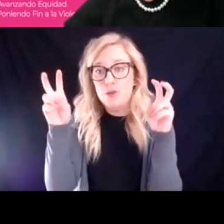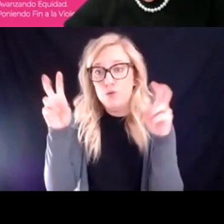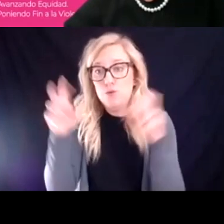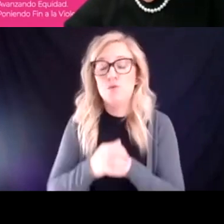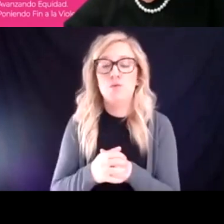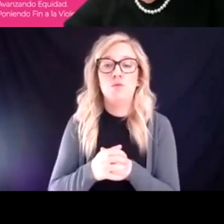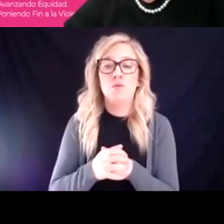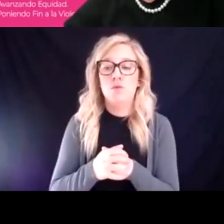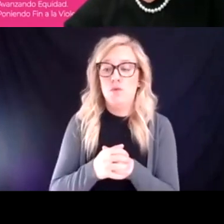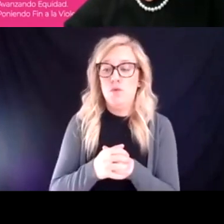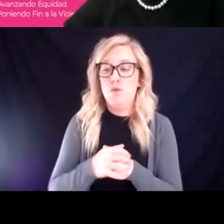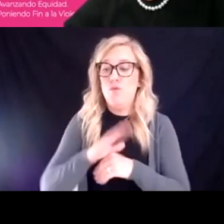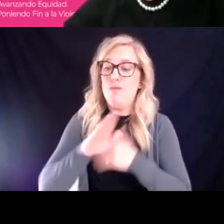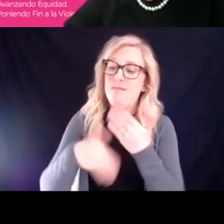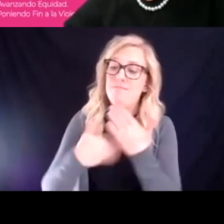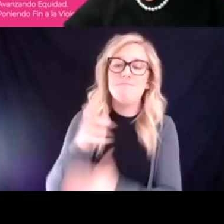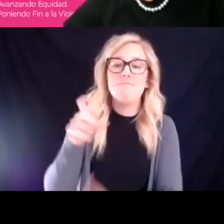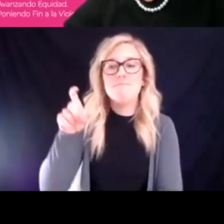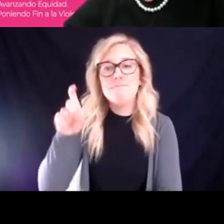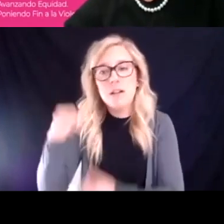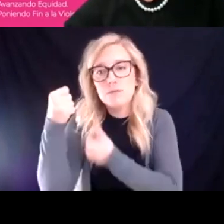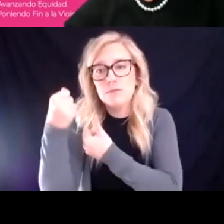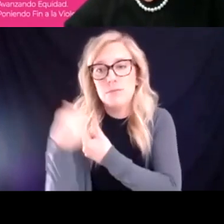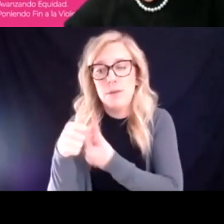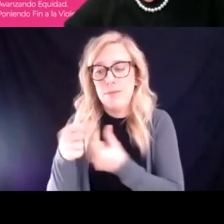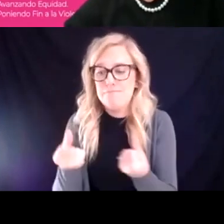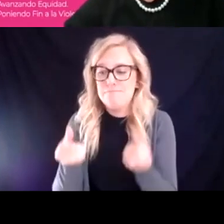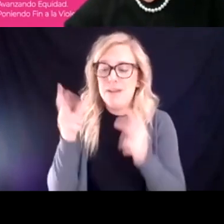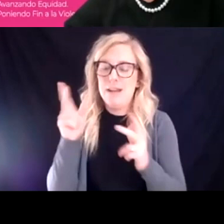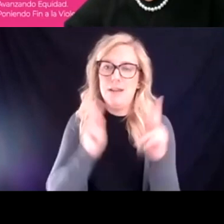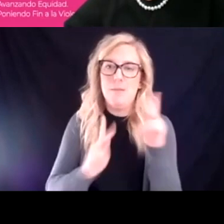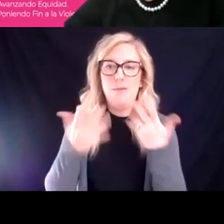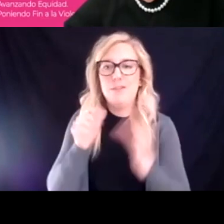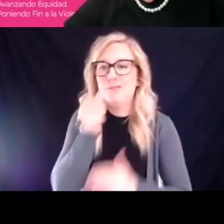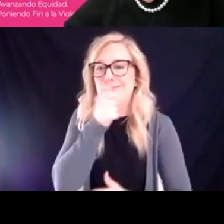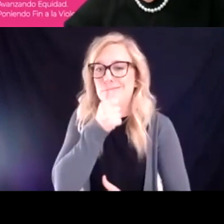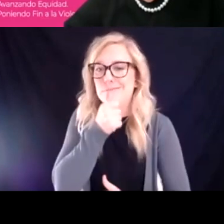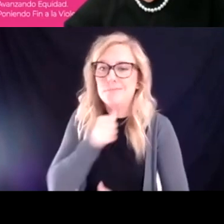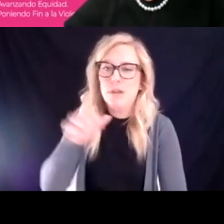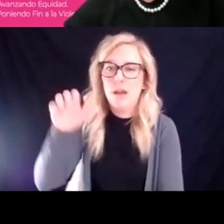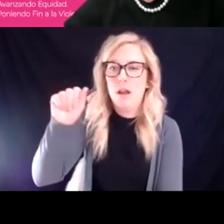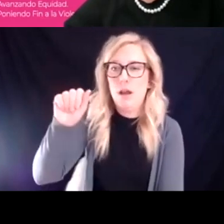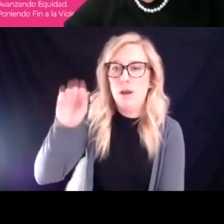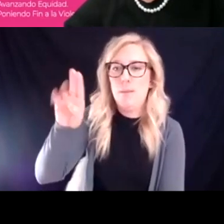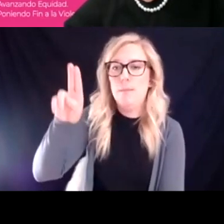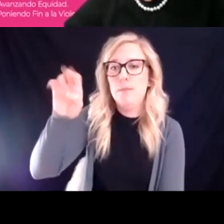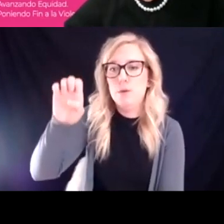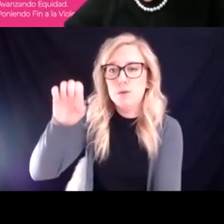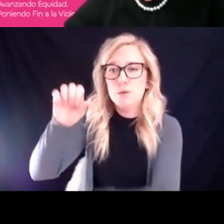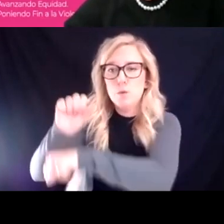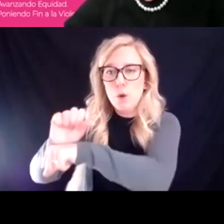We all must remember that many people who have suffered abuse at work or have suffered abuse at home